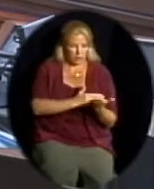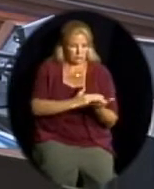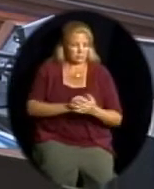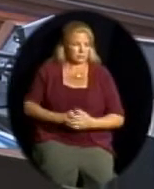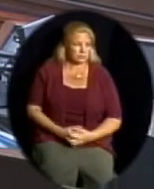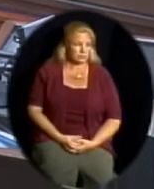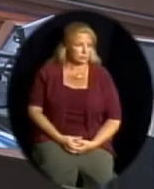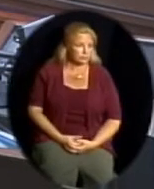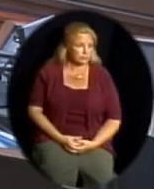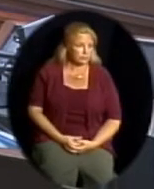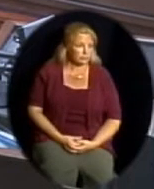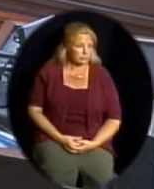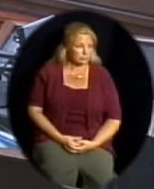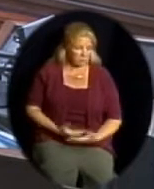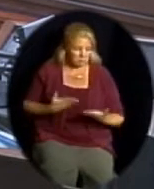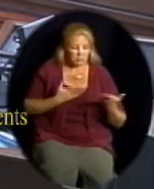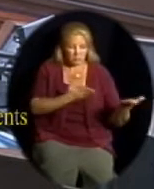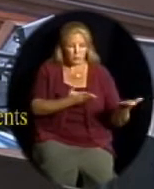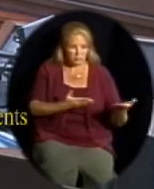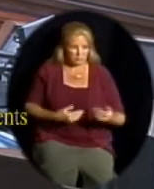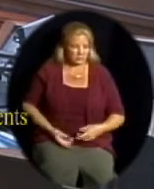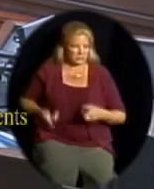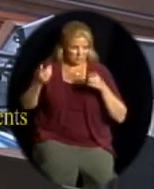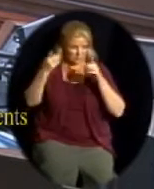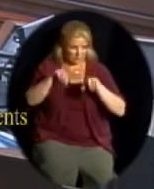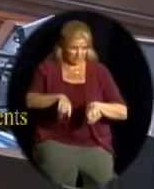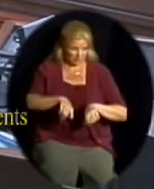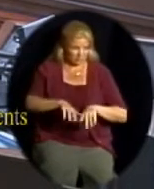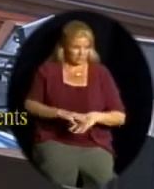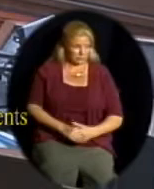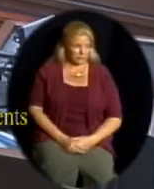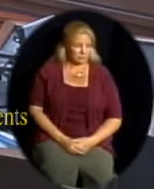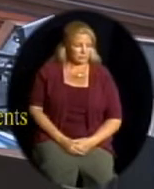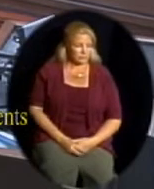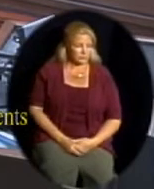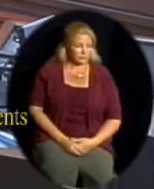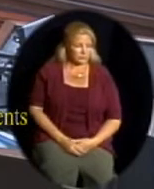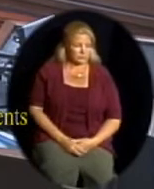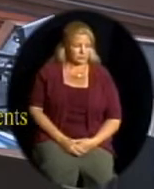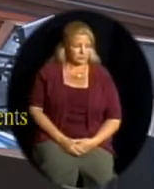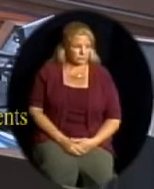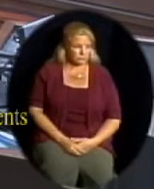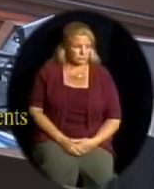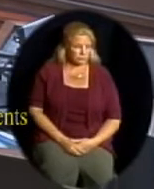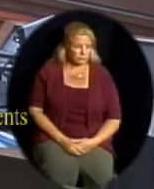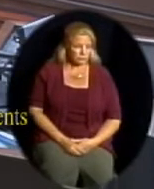So moved. Second? It's been moved by Mr. Poland and seconded by Ms. Ashley.